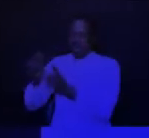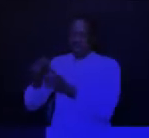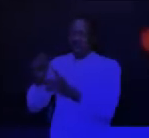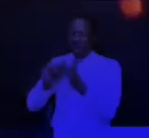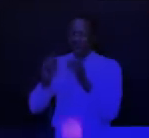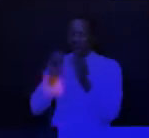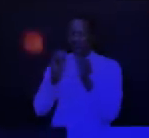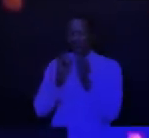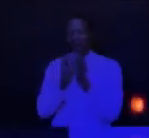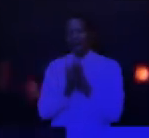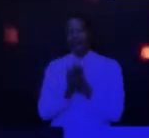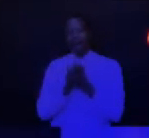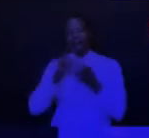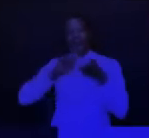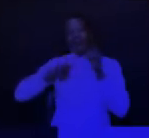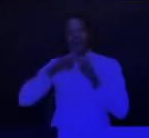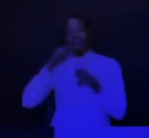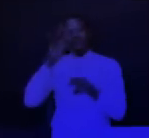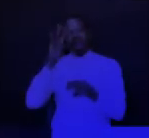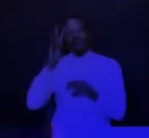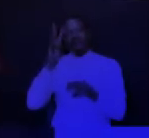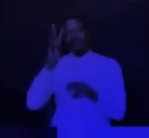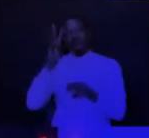Verse 19, the big one.